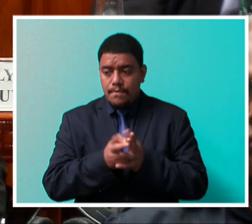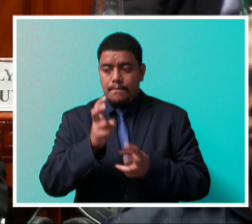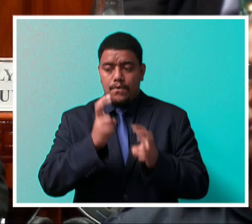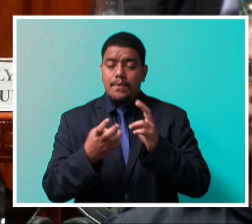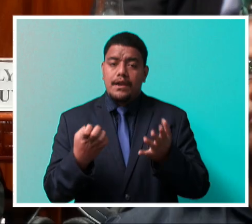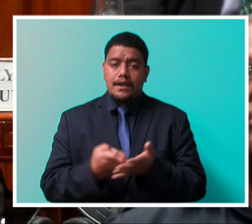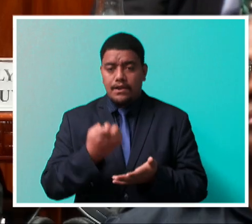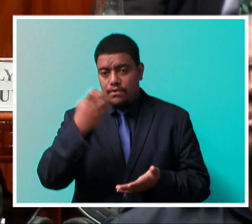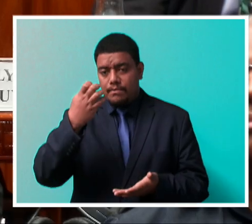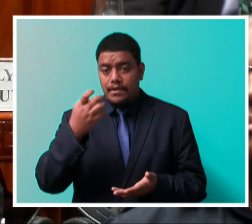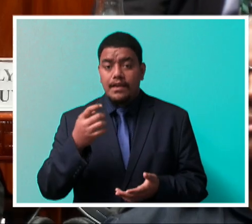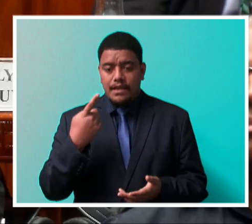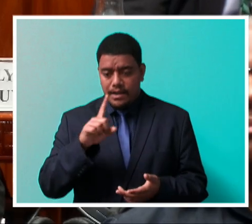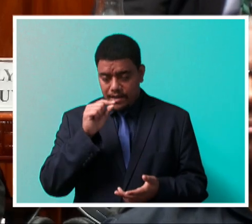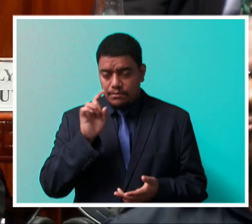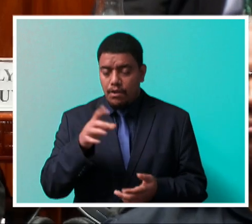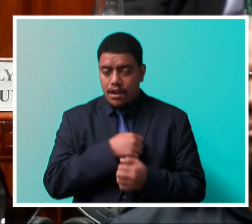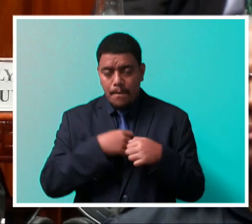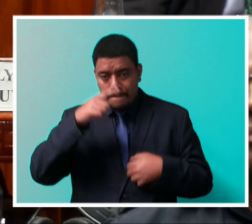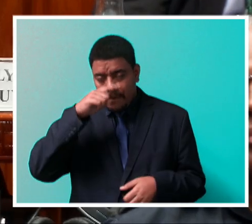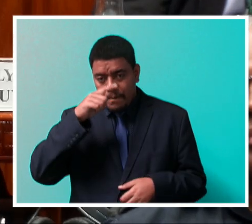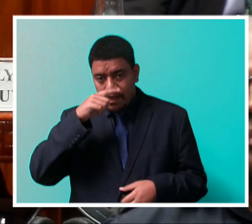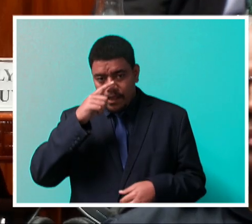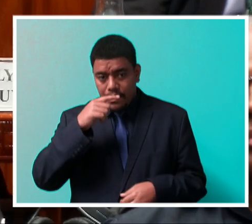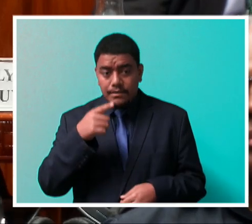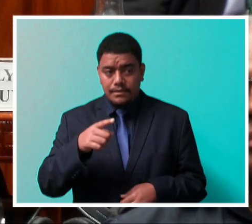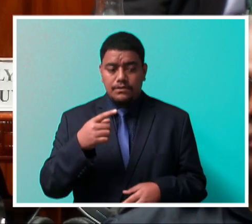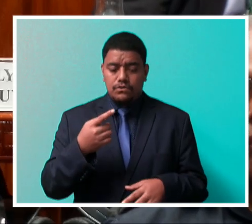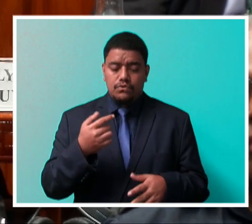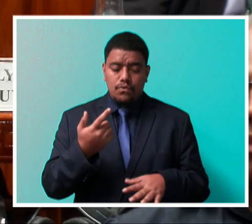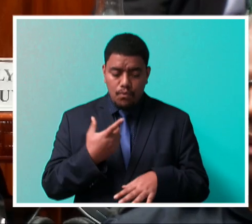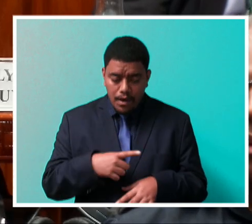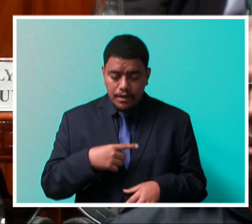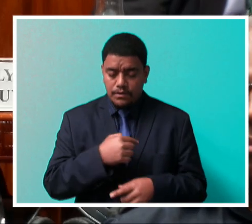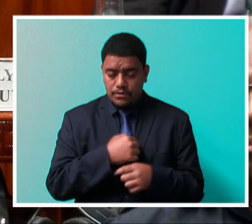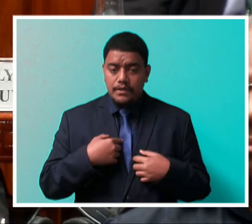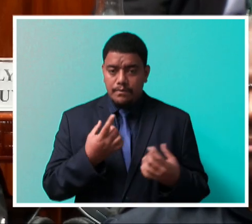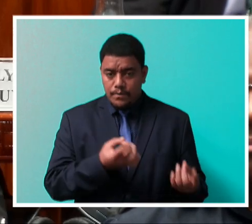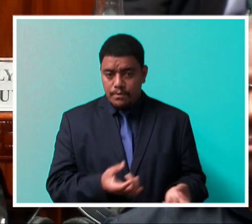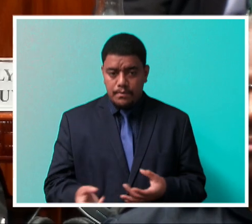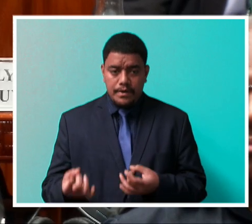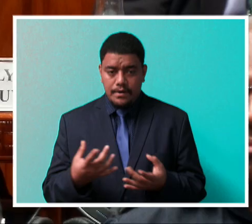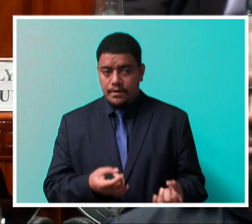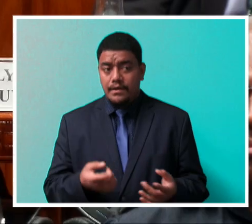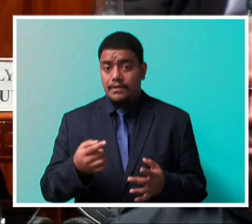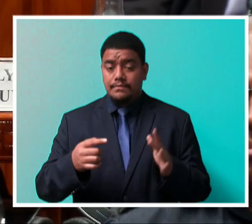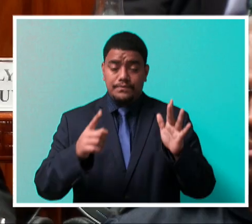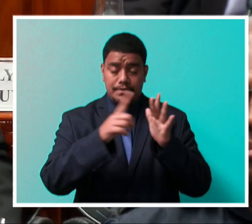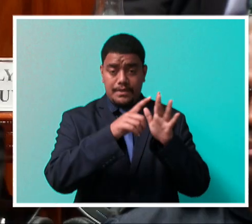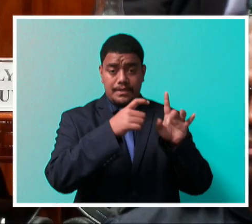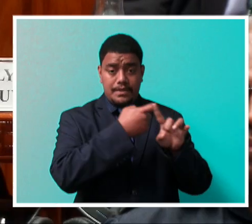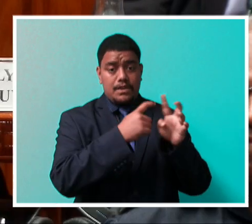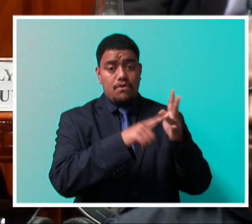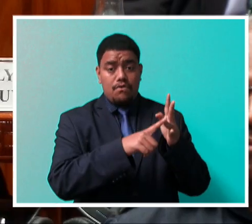and felt by our people. That is why the coalition government has acted. The ICAO In-Country